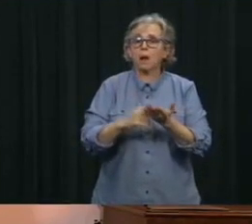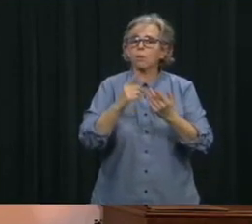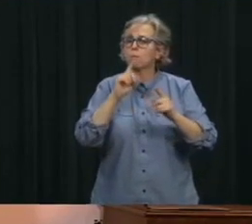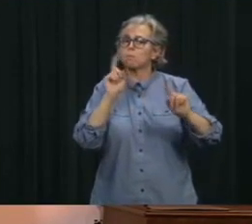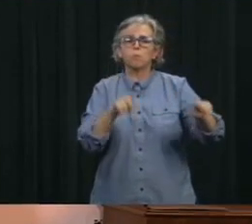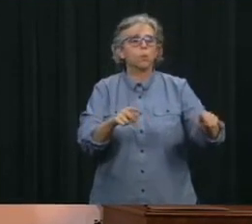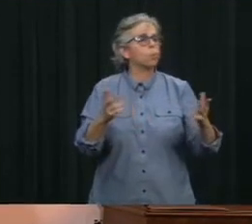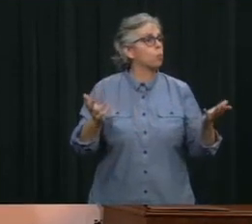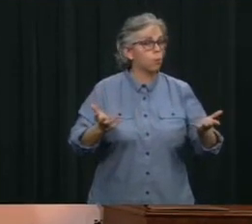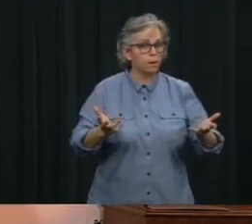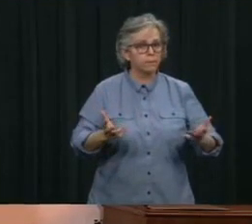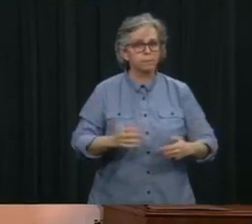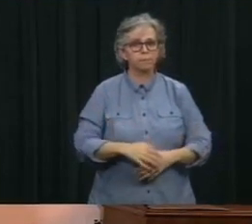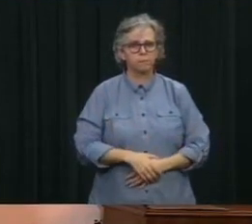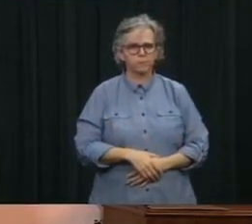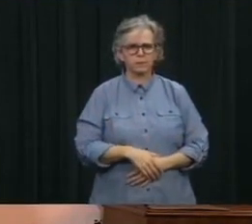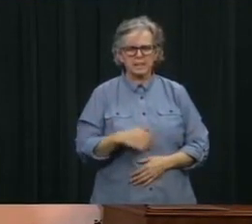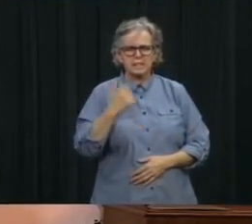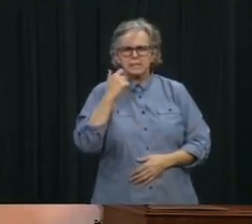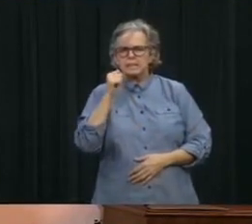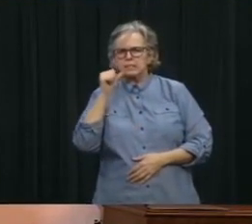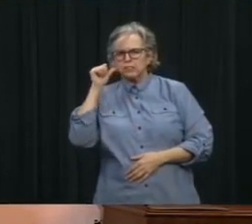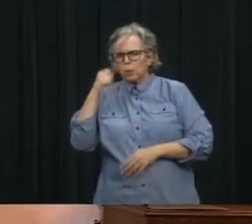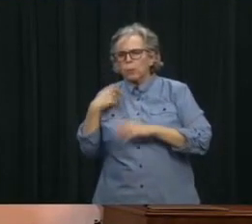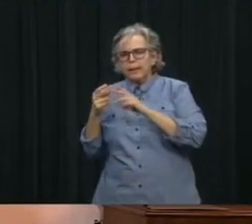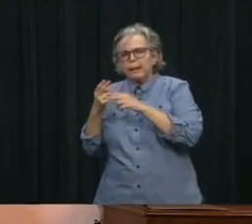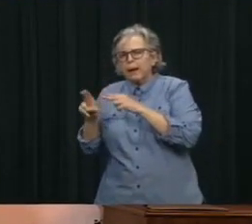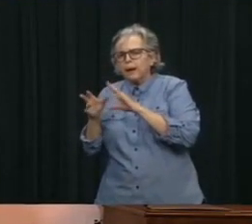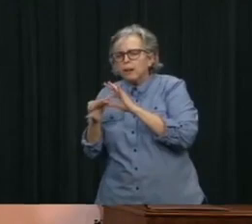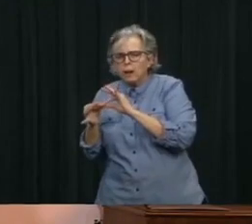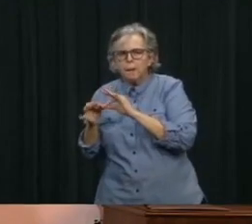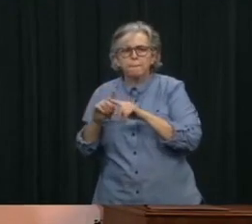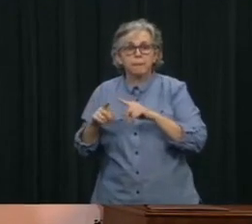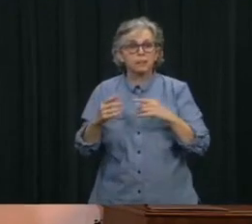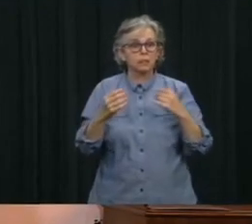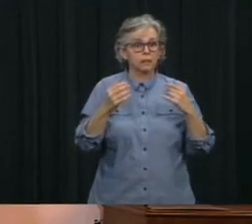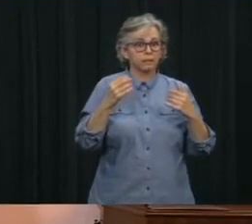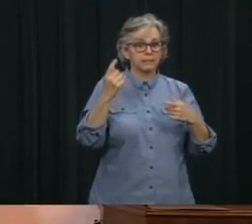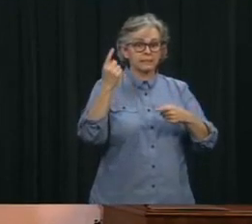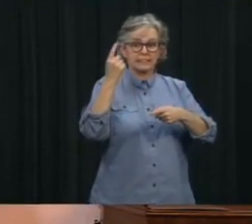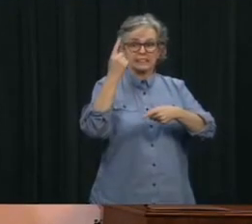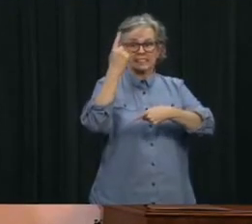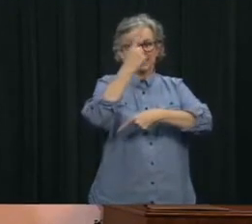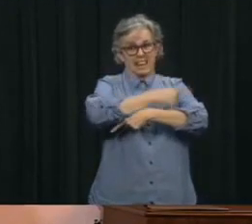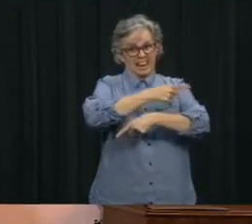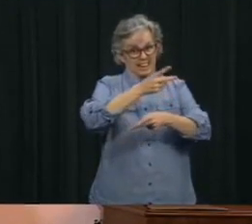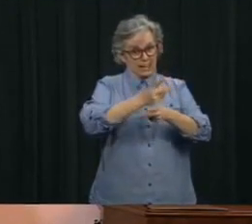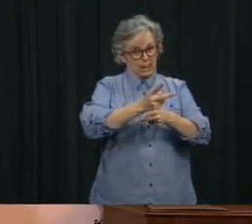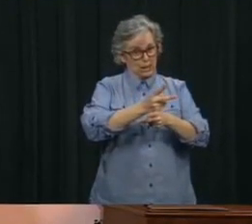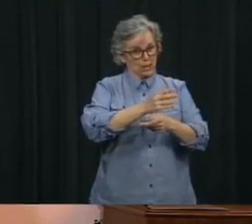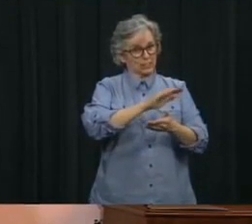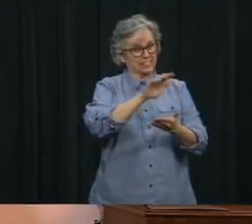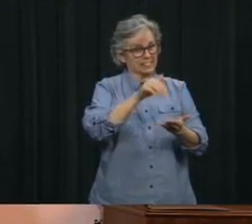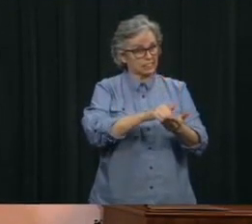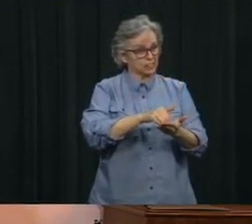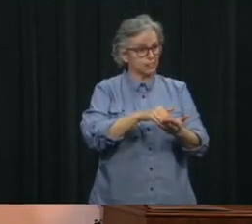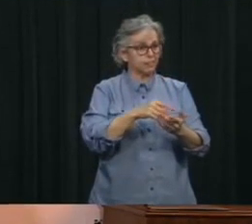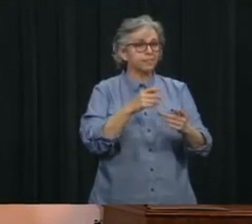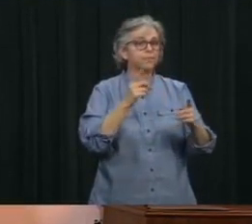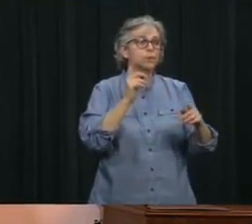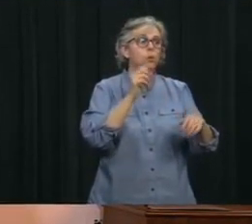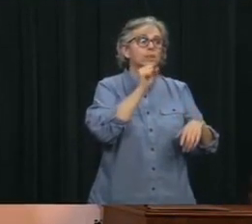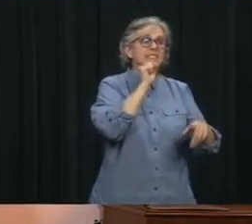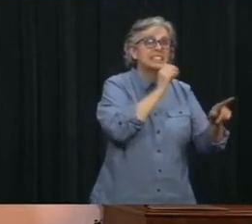senior daycare centers. These centers provide very, very important care for some